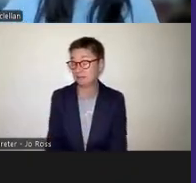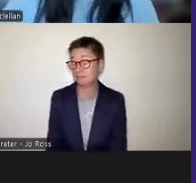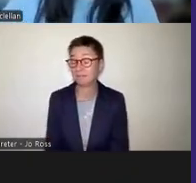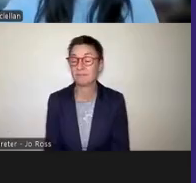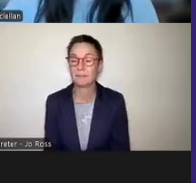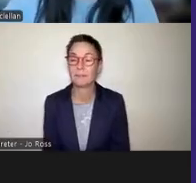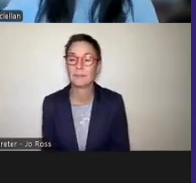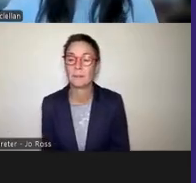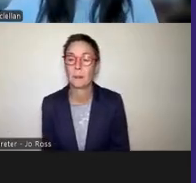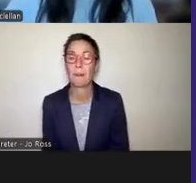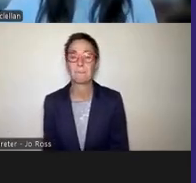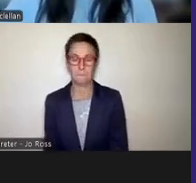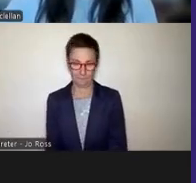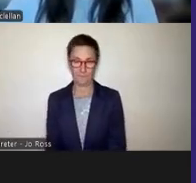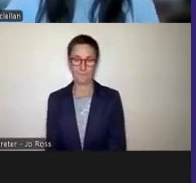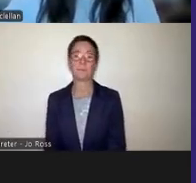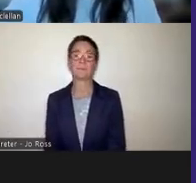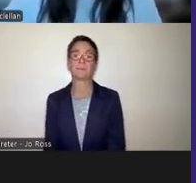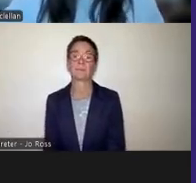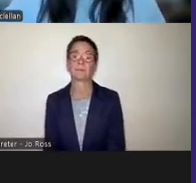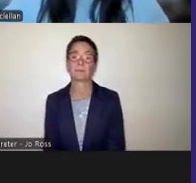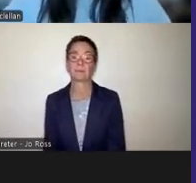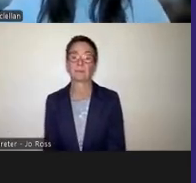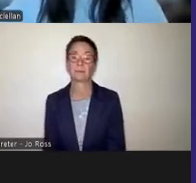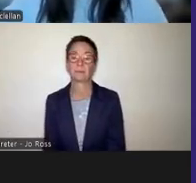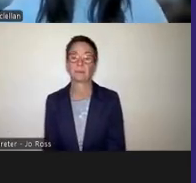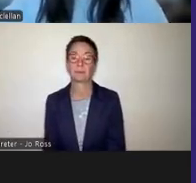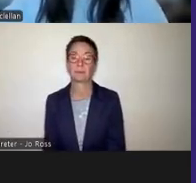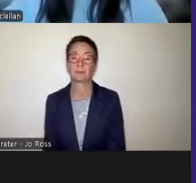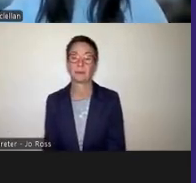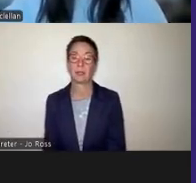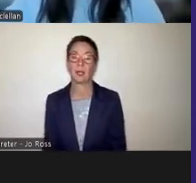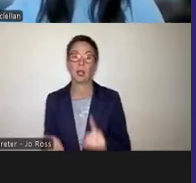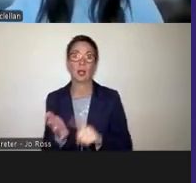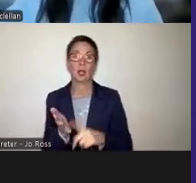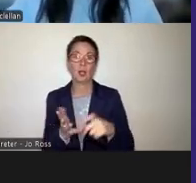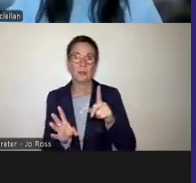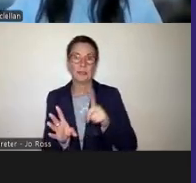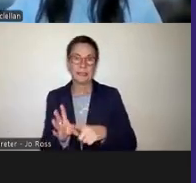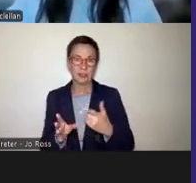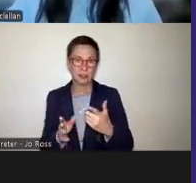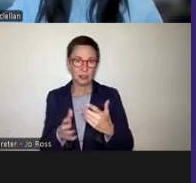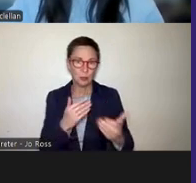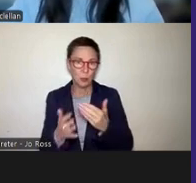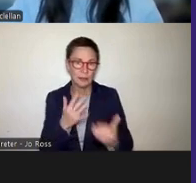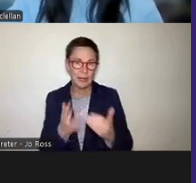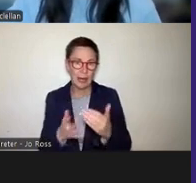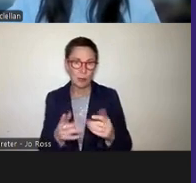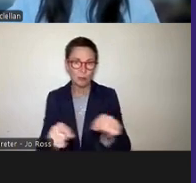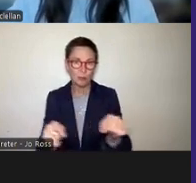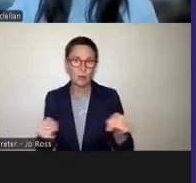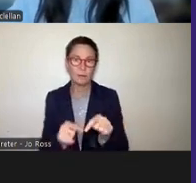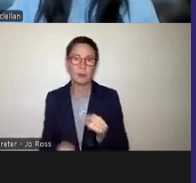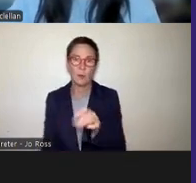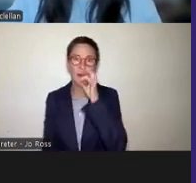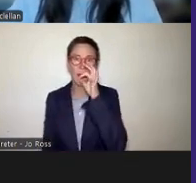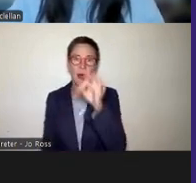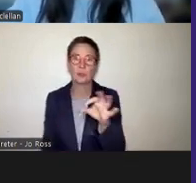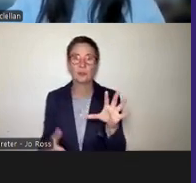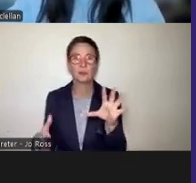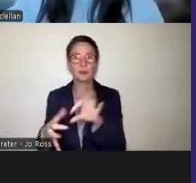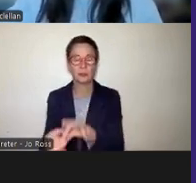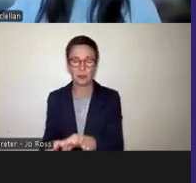That's absolutely fine. Thank you, Chloe. My colleague Lucy's just putting everyone into rooms and you'll be asked to join very